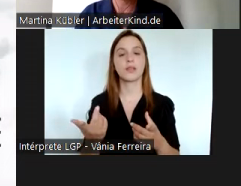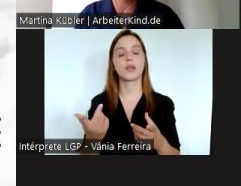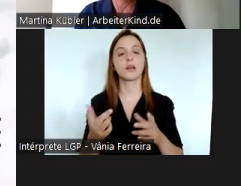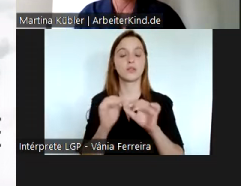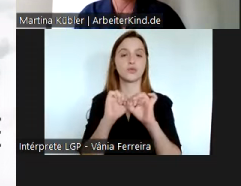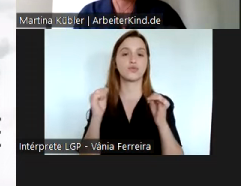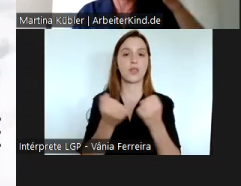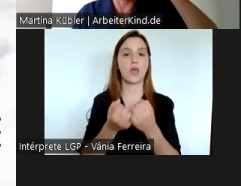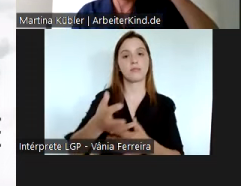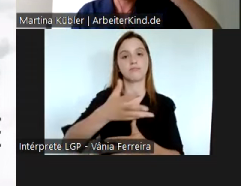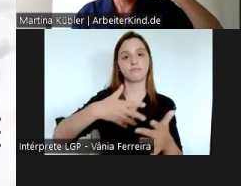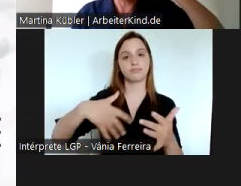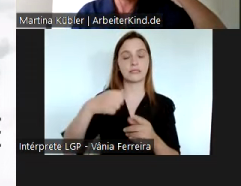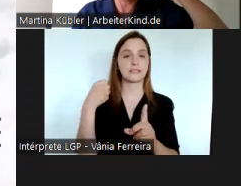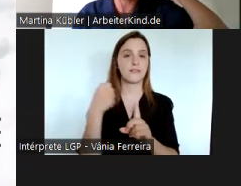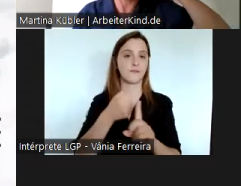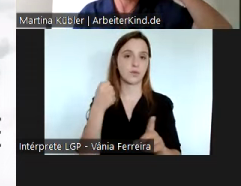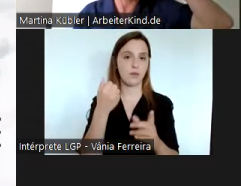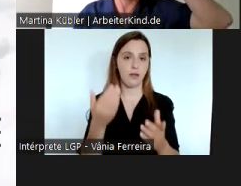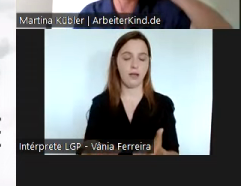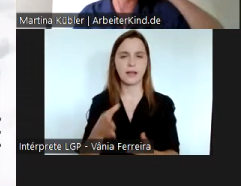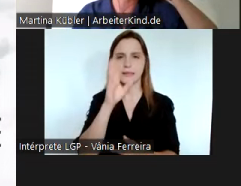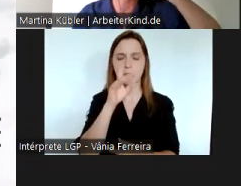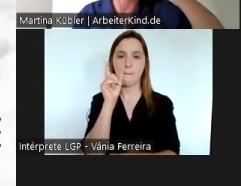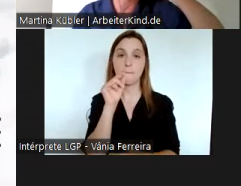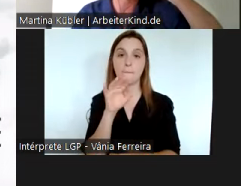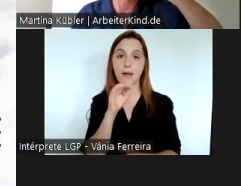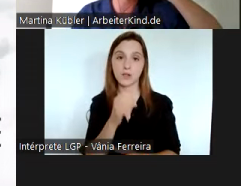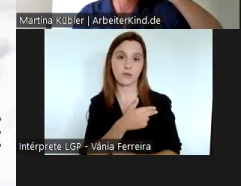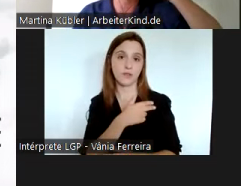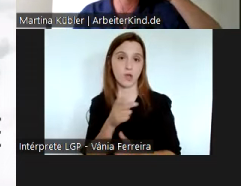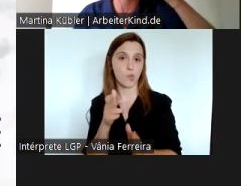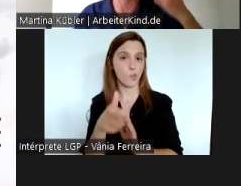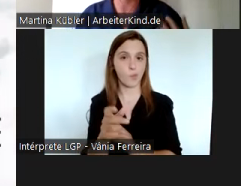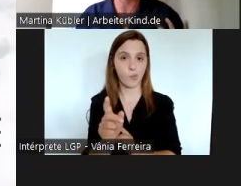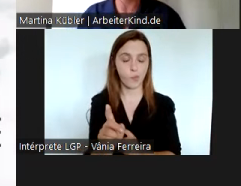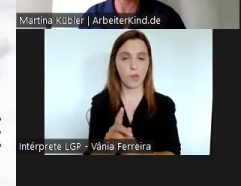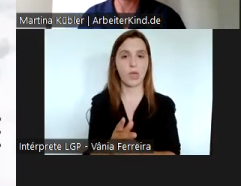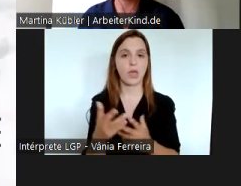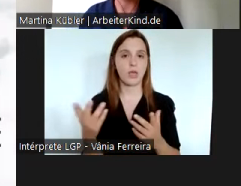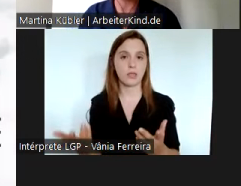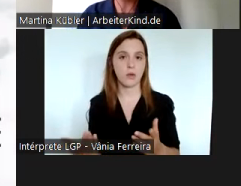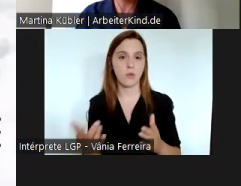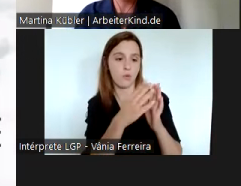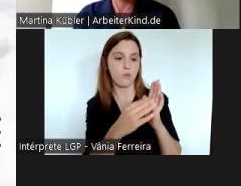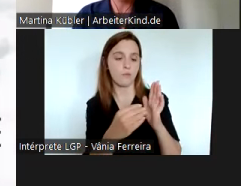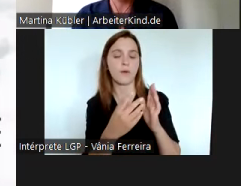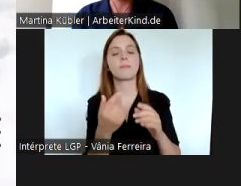well. So if your parents haven't gone to university, you obviously have no role models in the